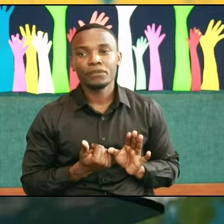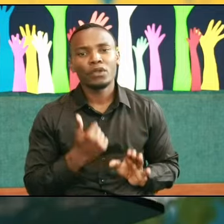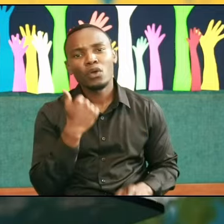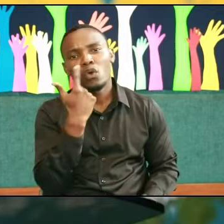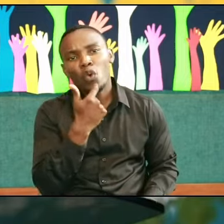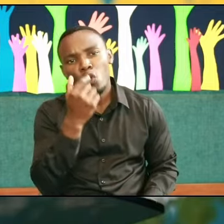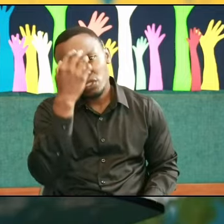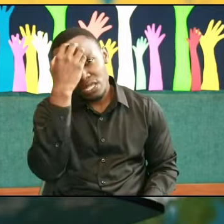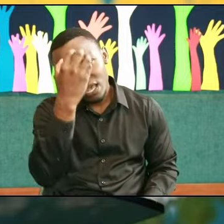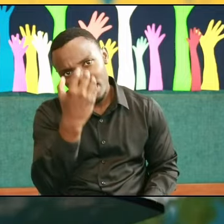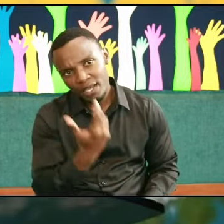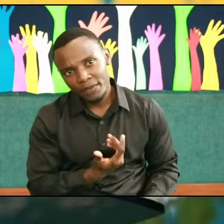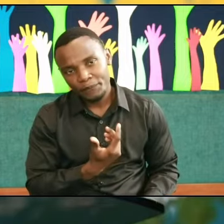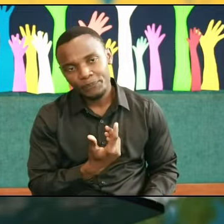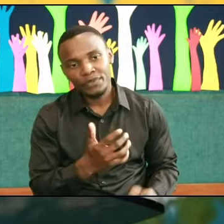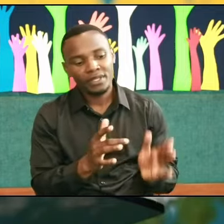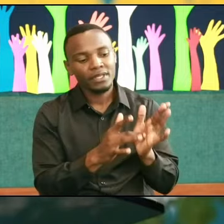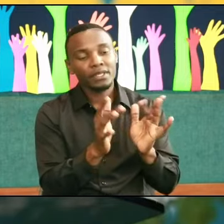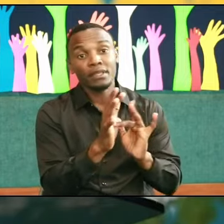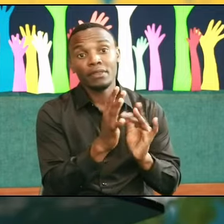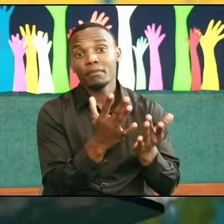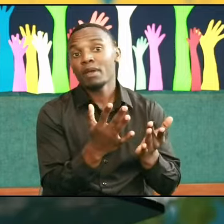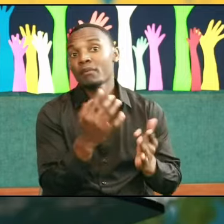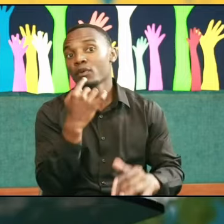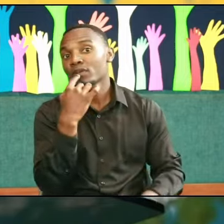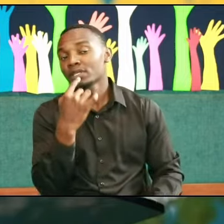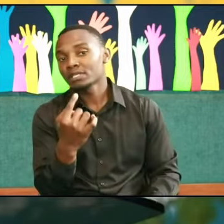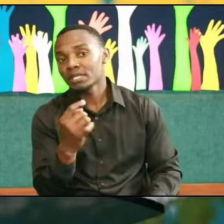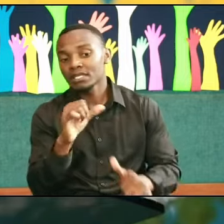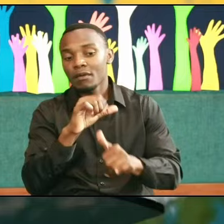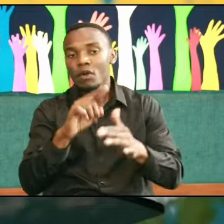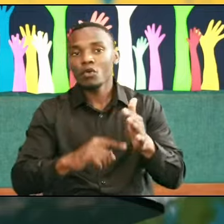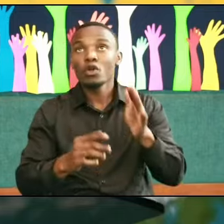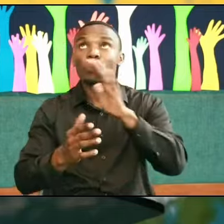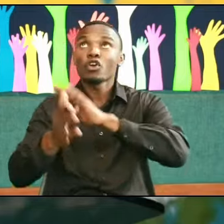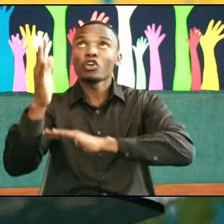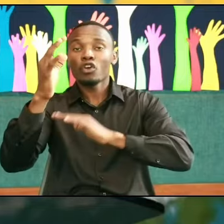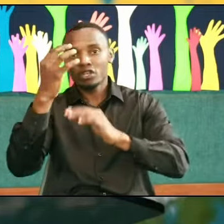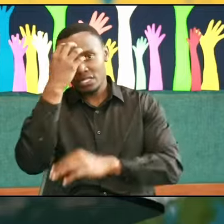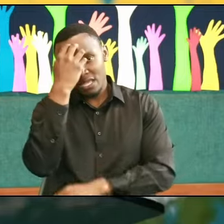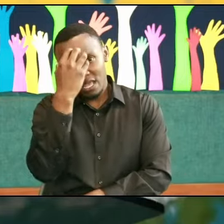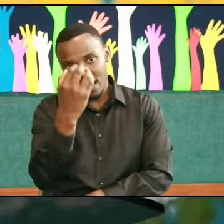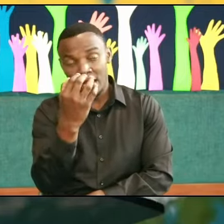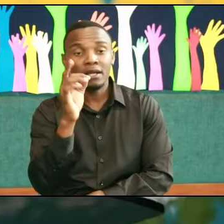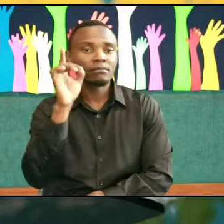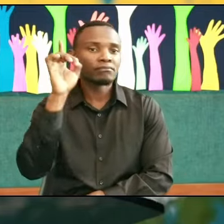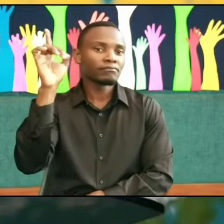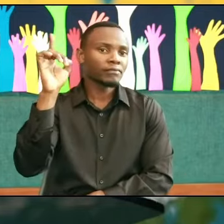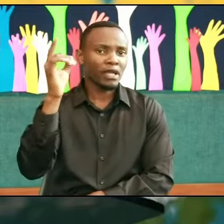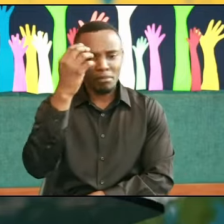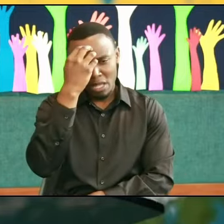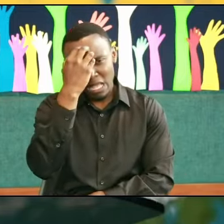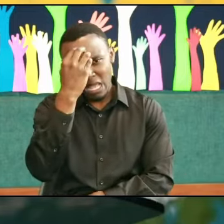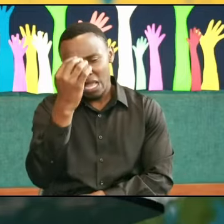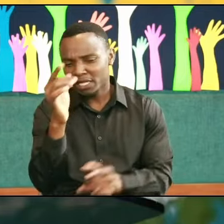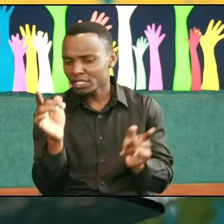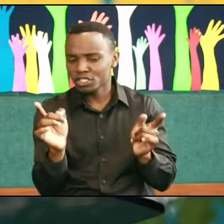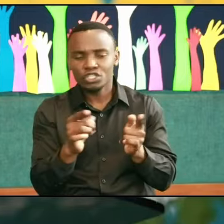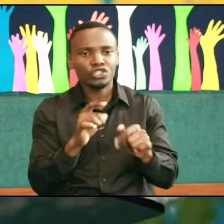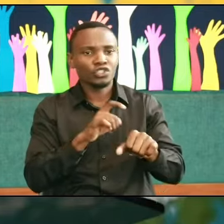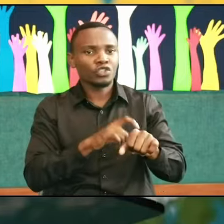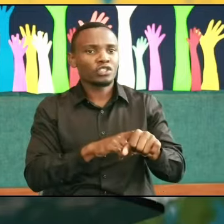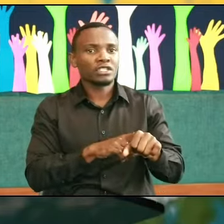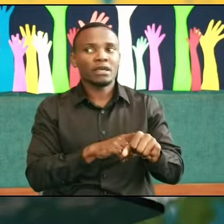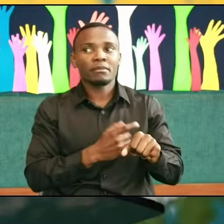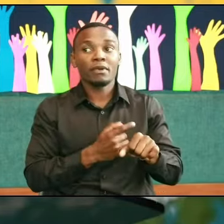Whose anger? The Bible tells us about the anger of God, that God's anger is for a moment.